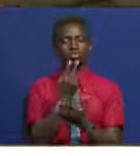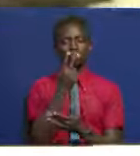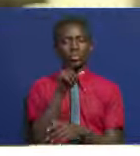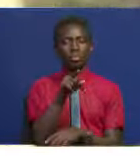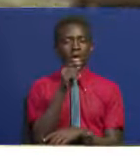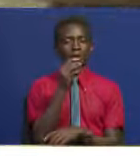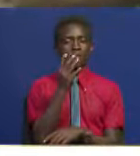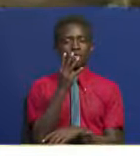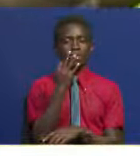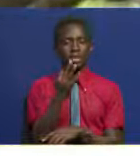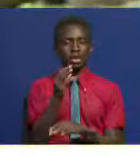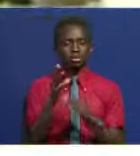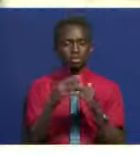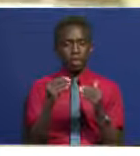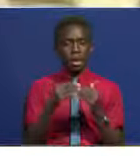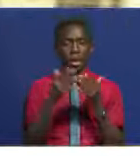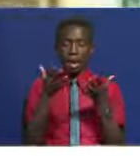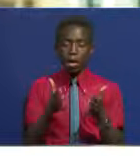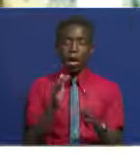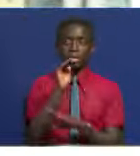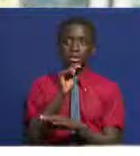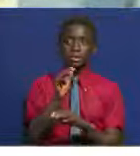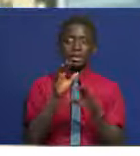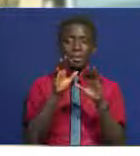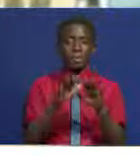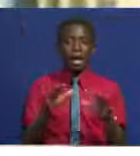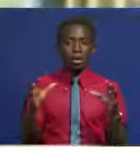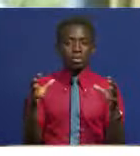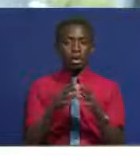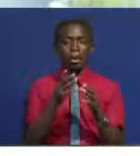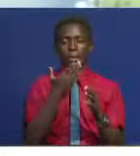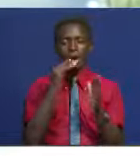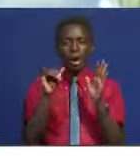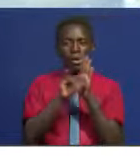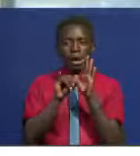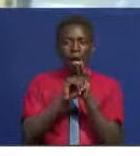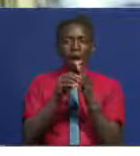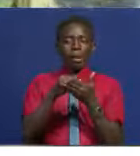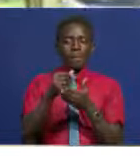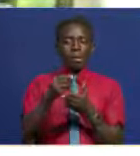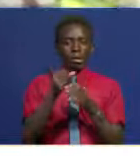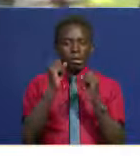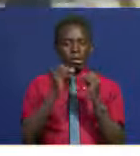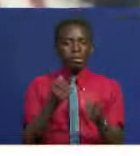minimum price, calling for market forces to dictate pricing in a bid to make